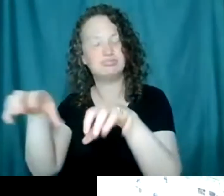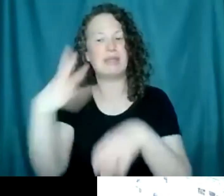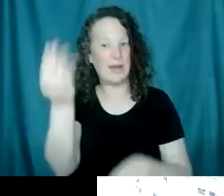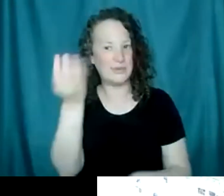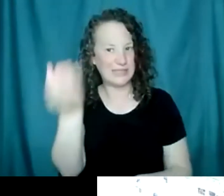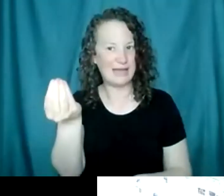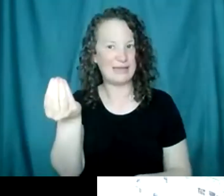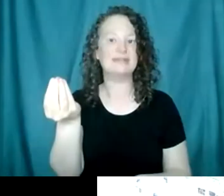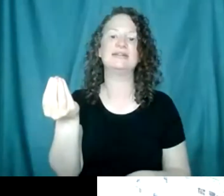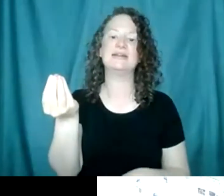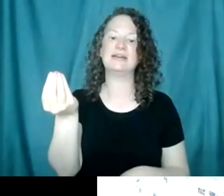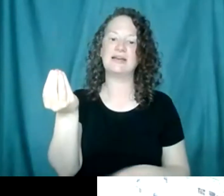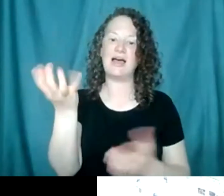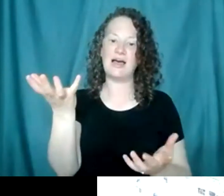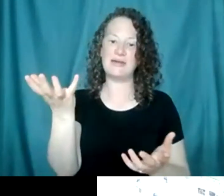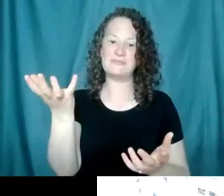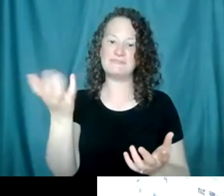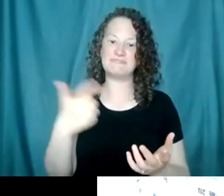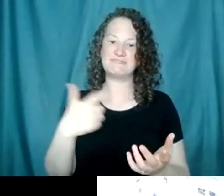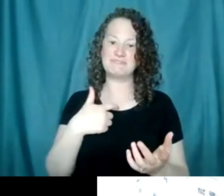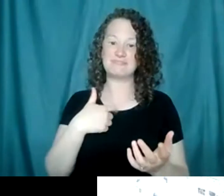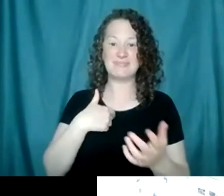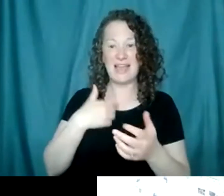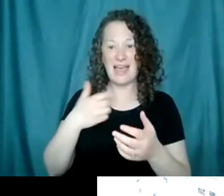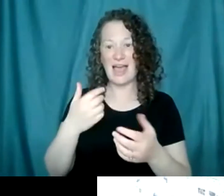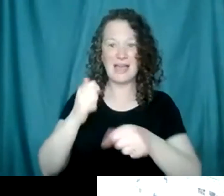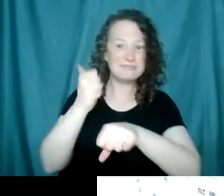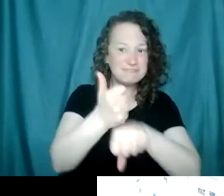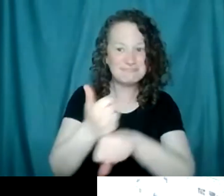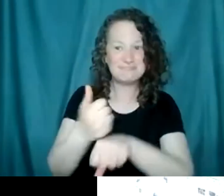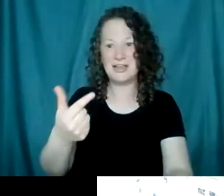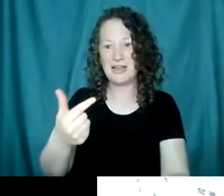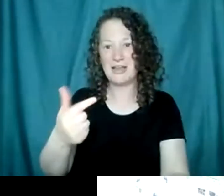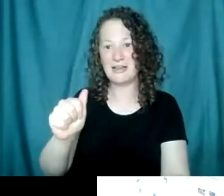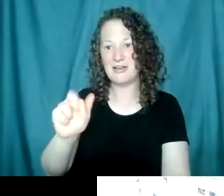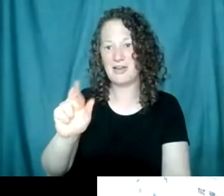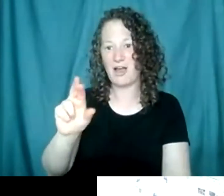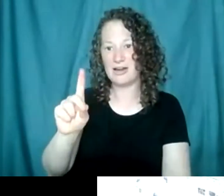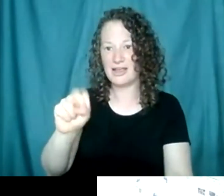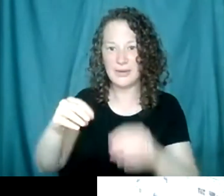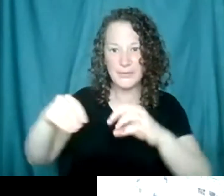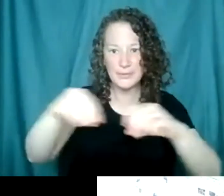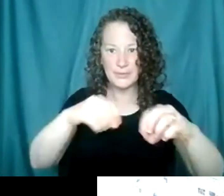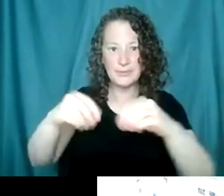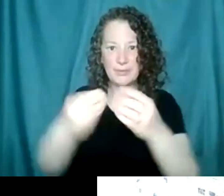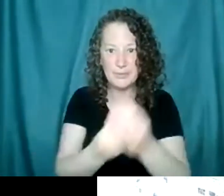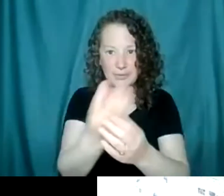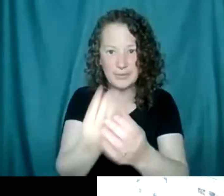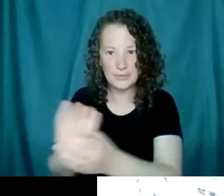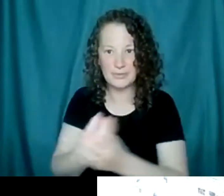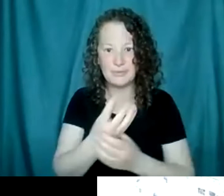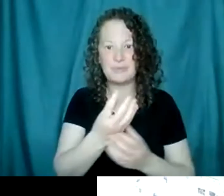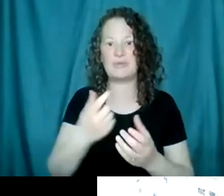And I garden. I have been involved like